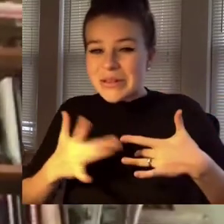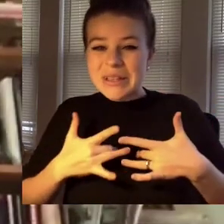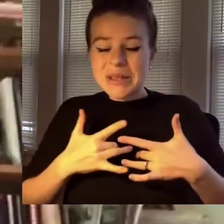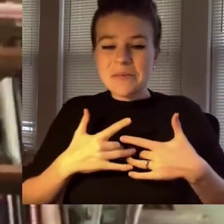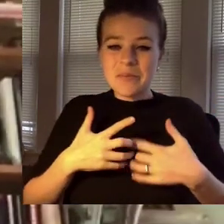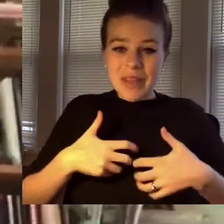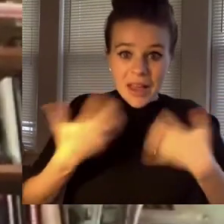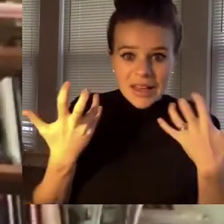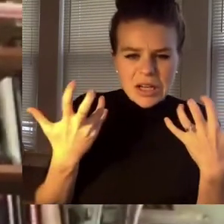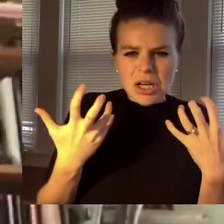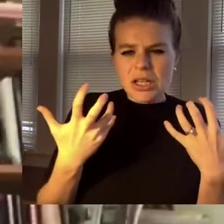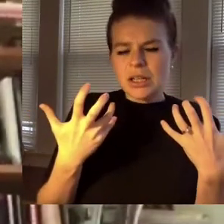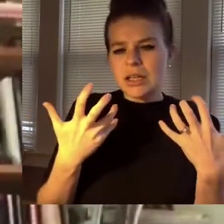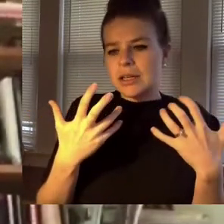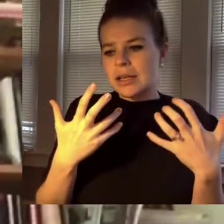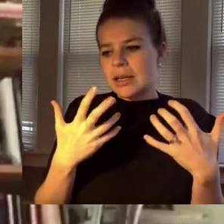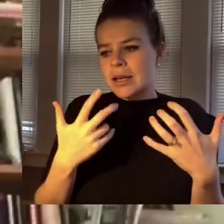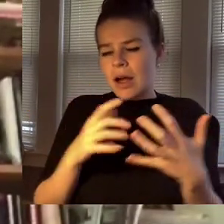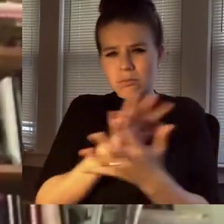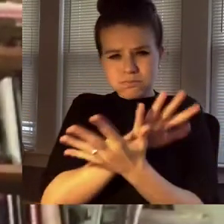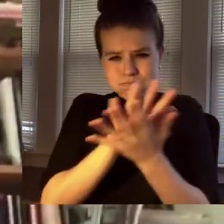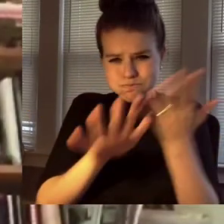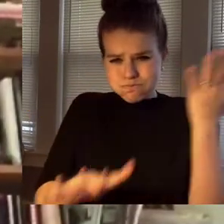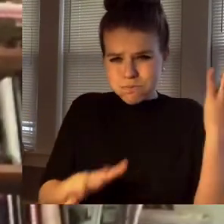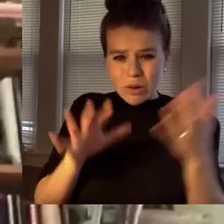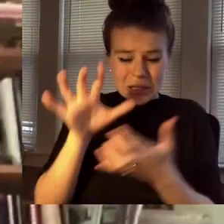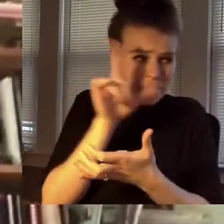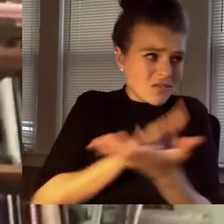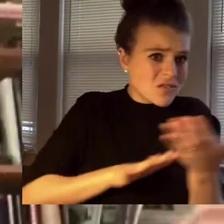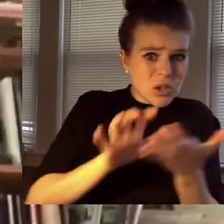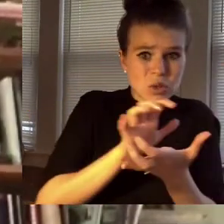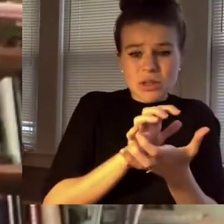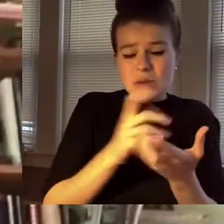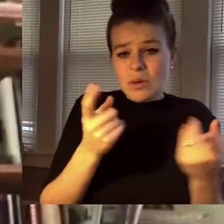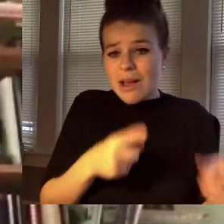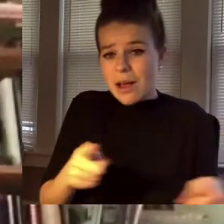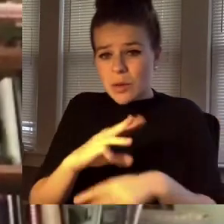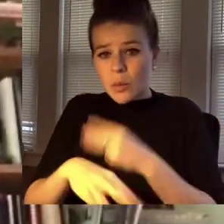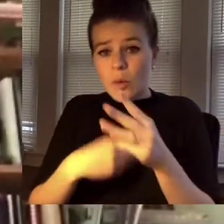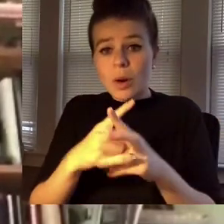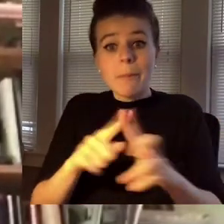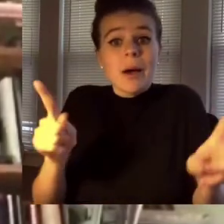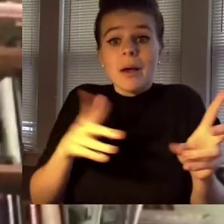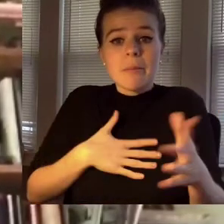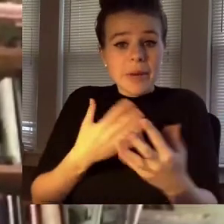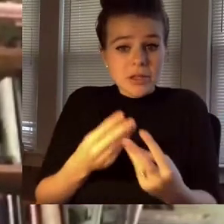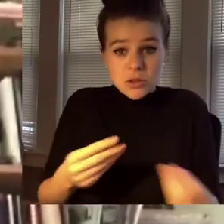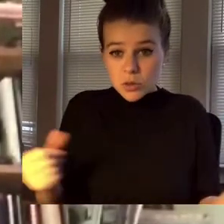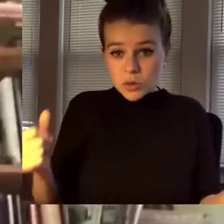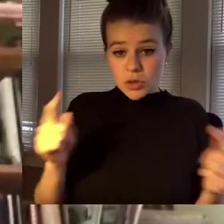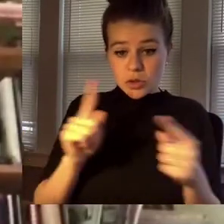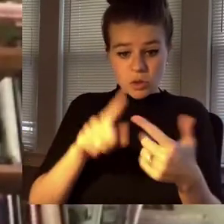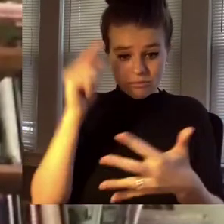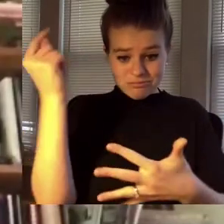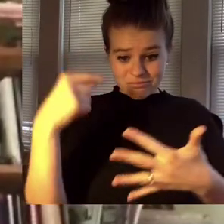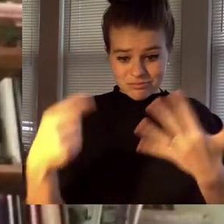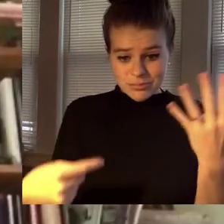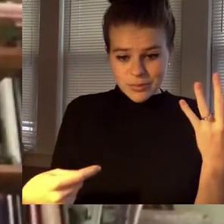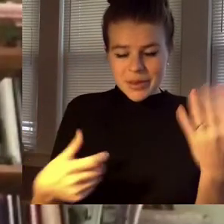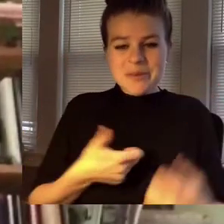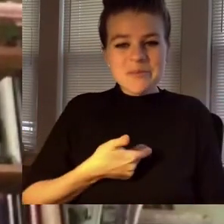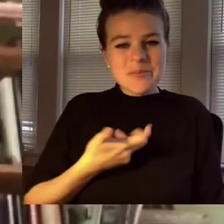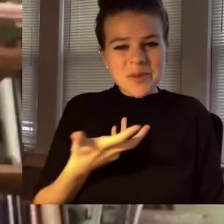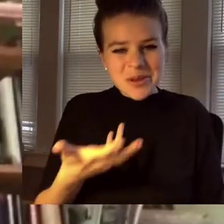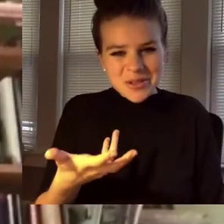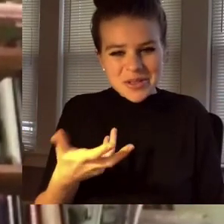my incomprehensible sense of confusion about what is happening in the world, and yet my solutions to those things. Poetry is a space that